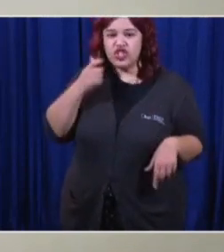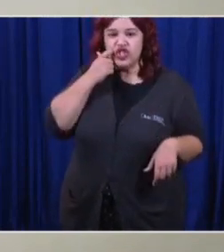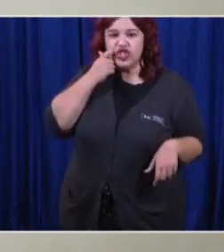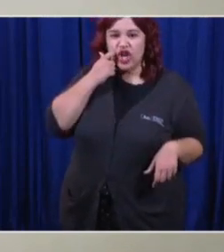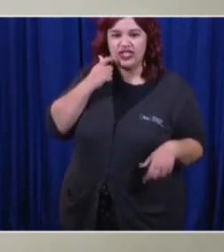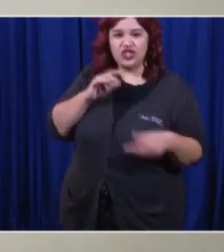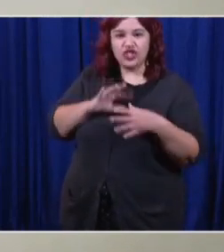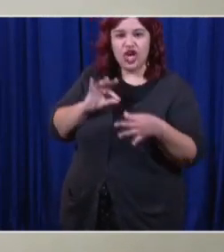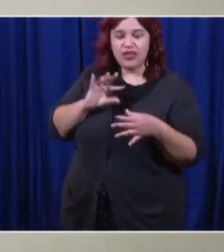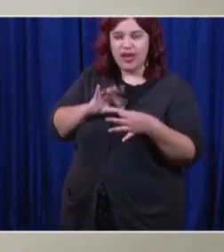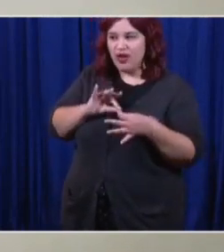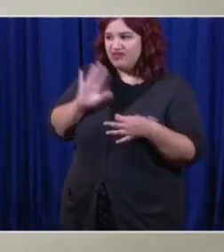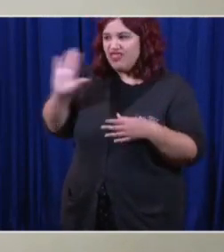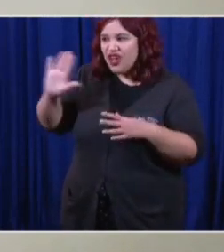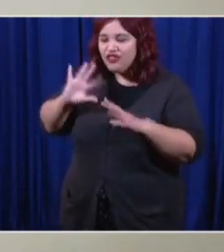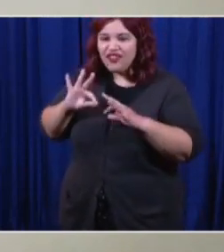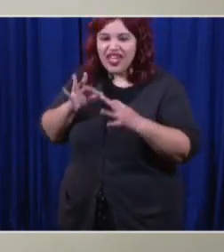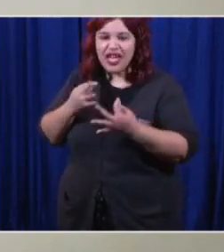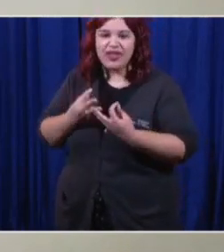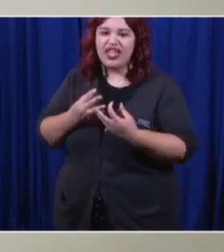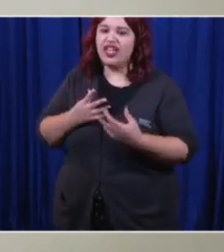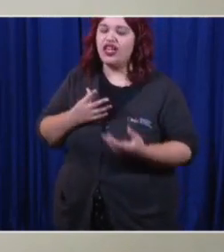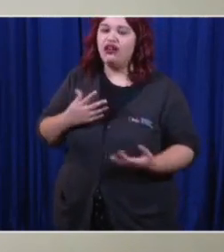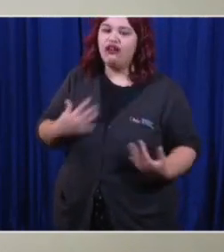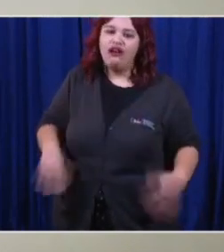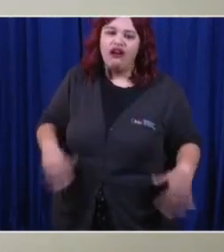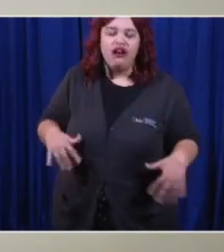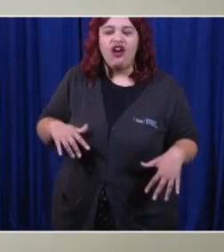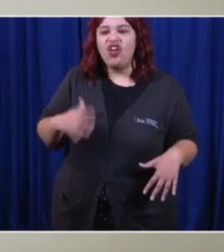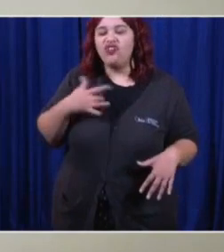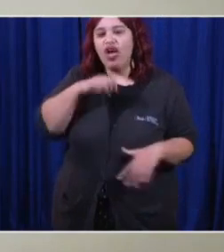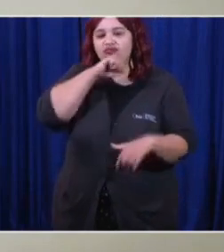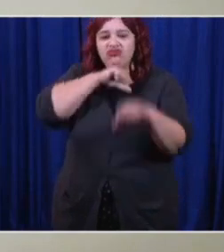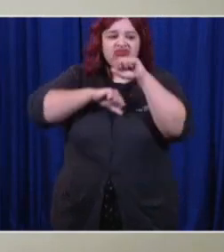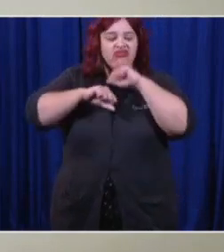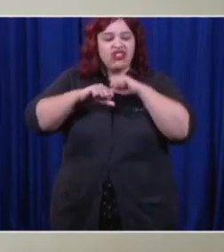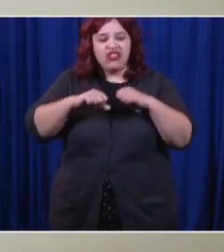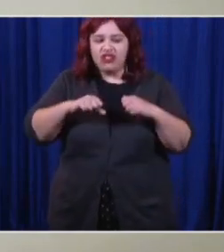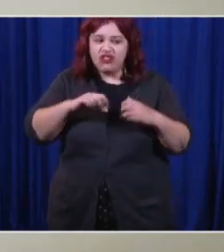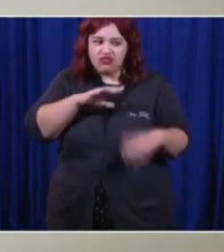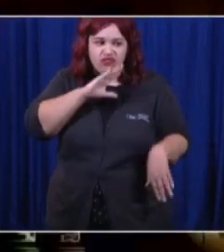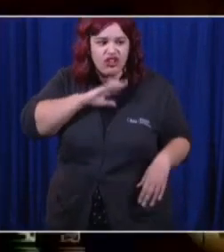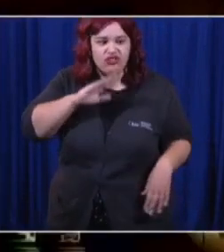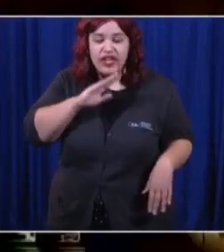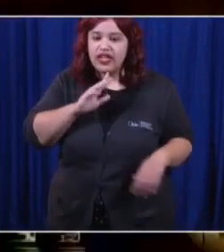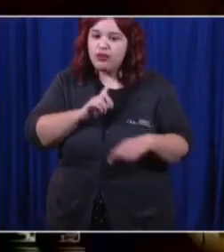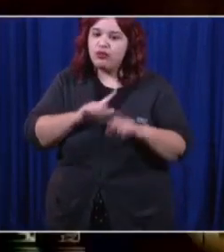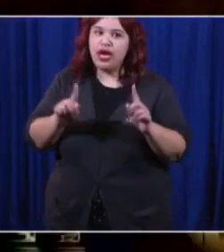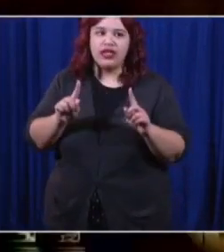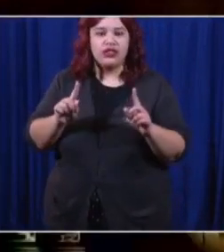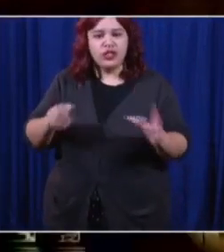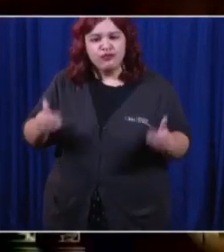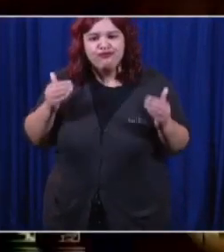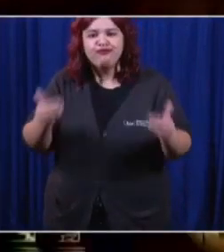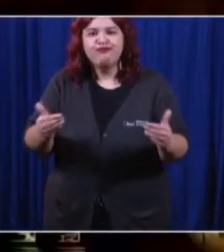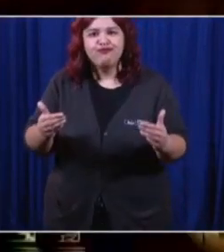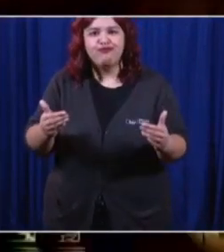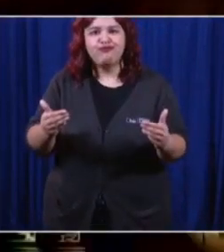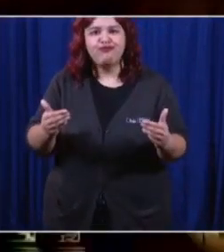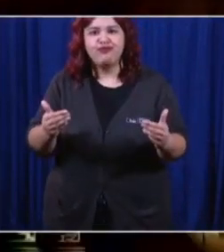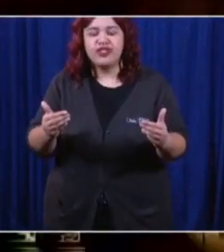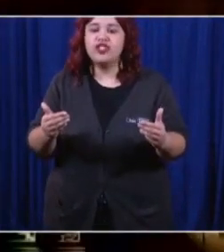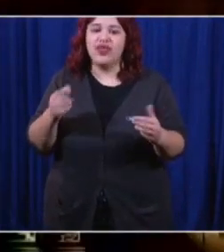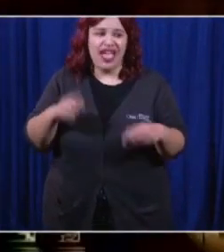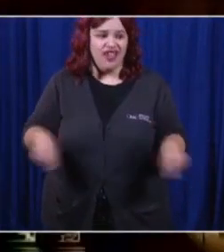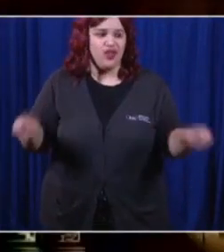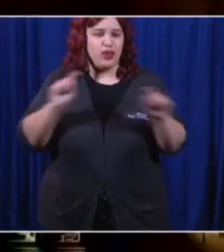know what works and we know it keeps our safe, and it's remarkably simple. Rick, one thing to clarify, I think, for what you said,